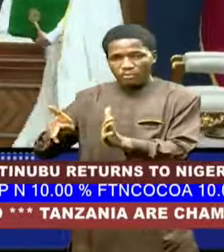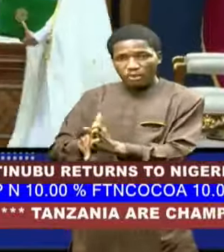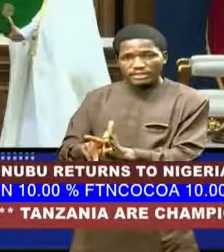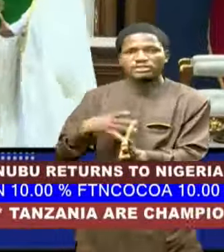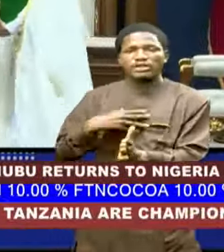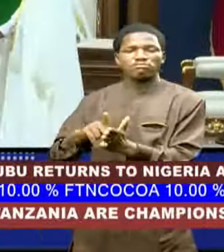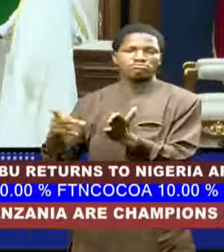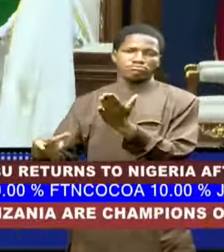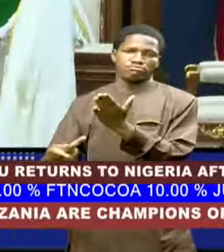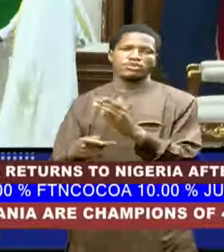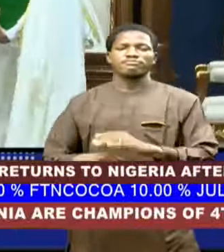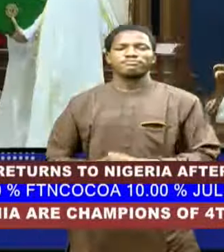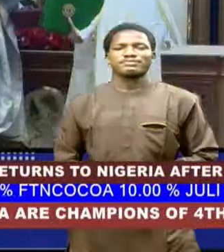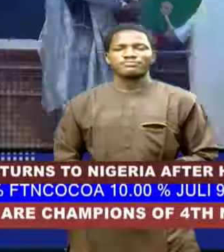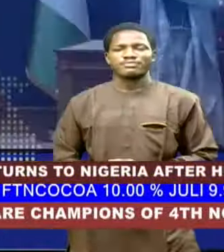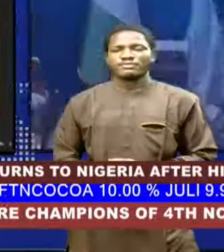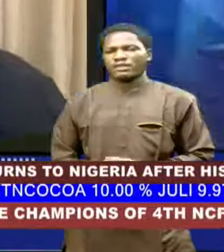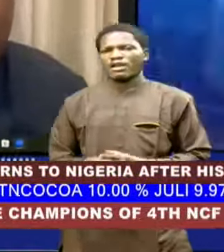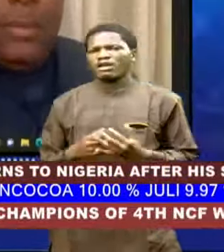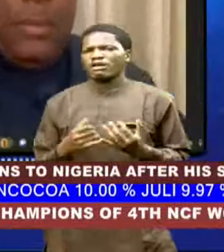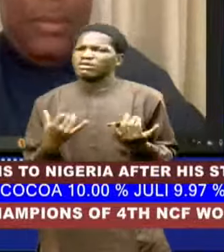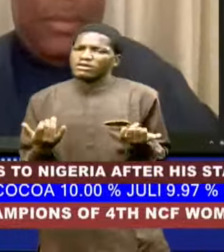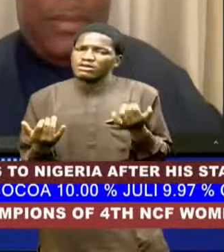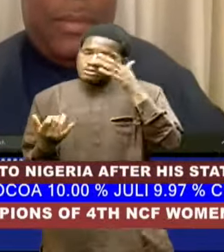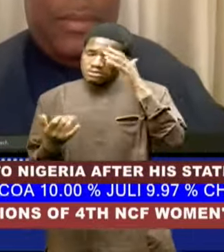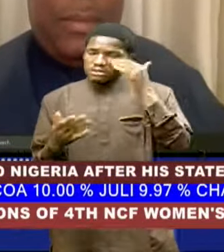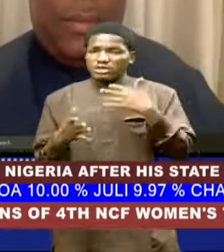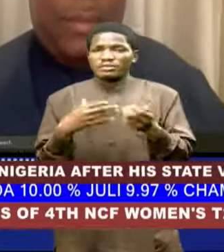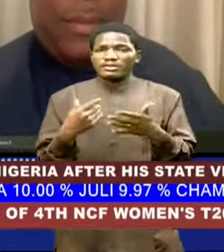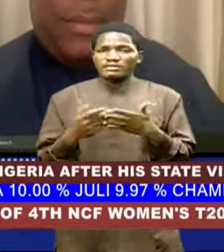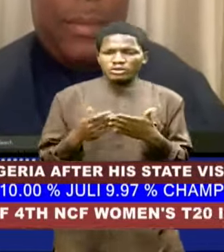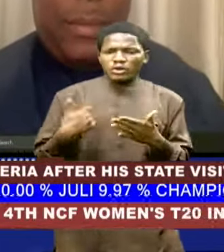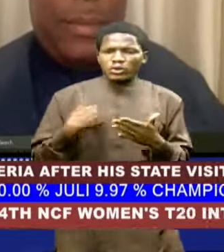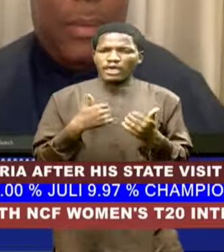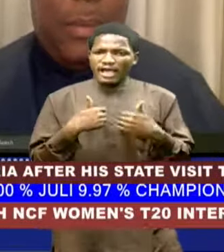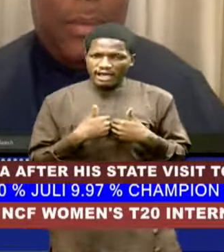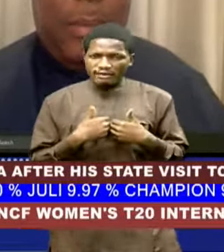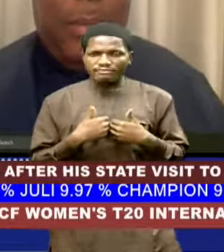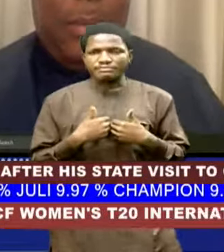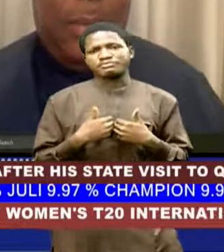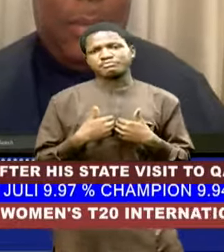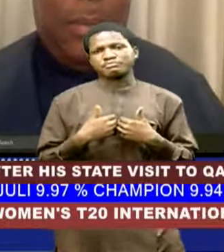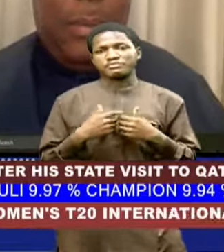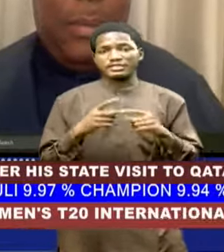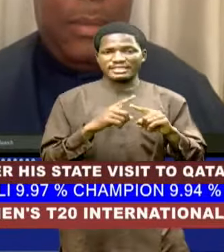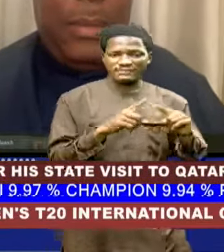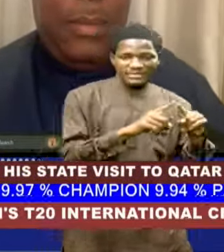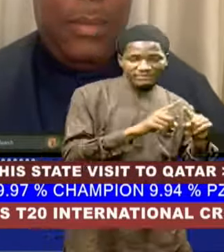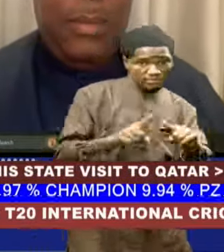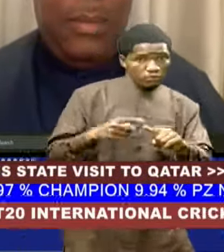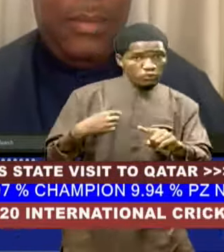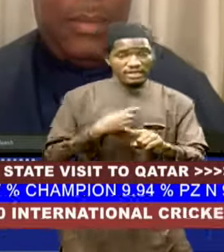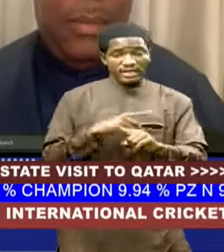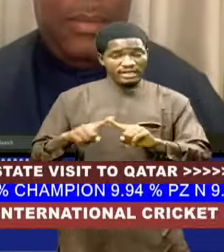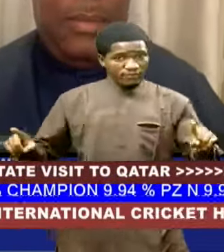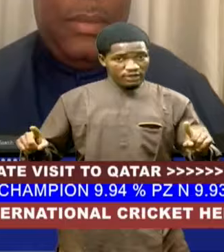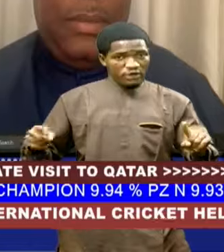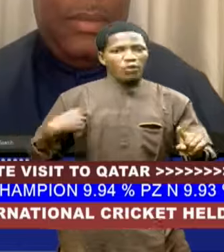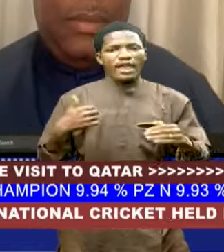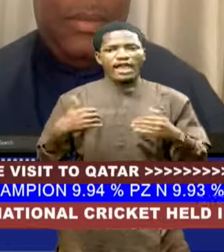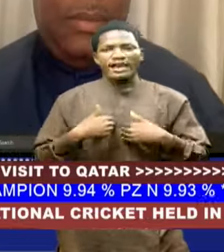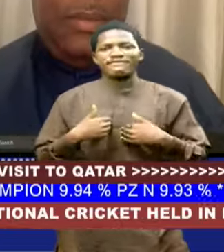nation. All right. Despite our peculiarities, we have shared similarities, as you enumerated. Now,